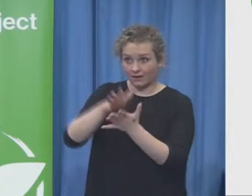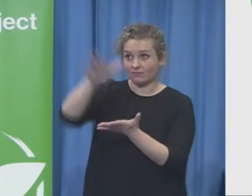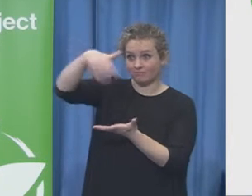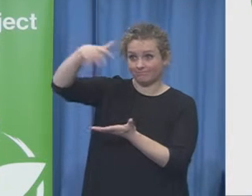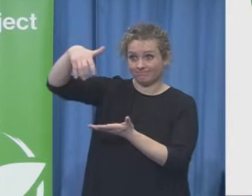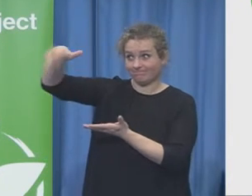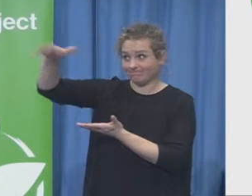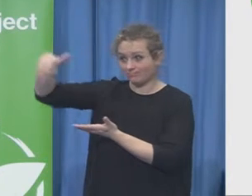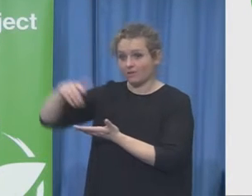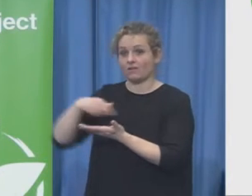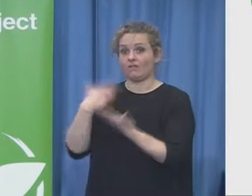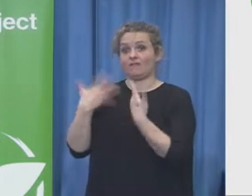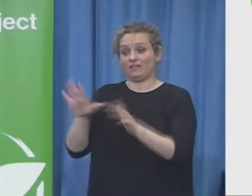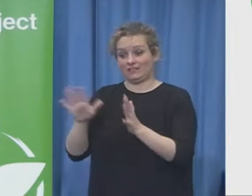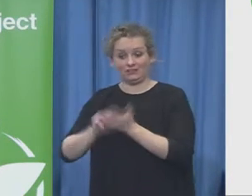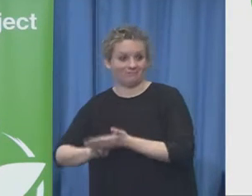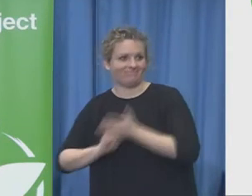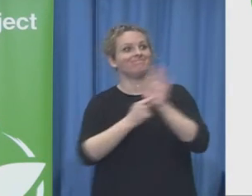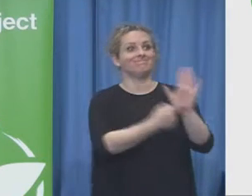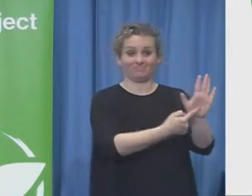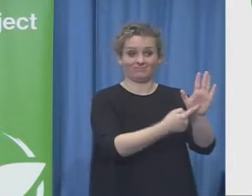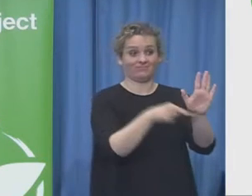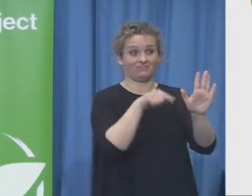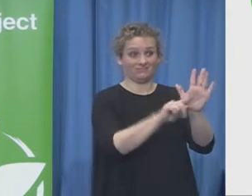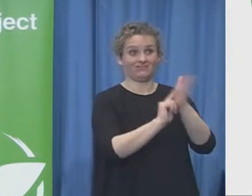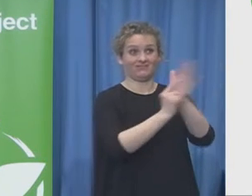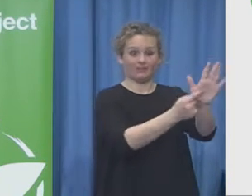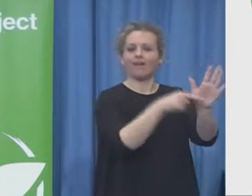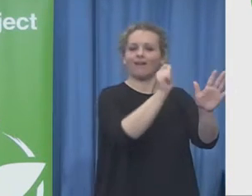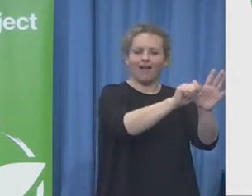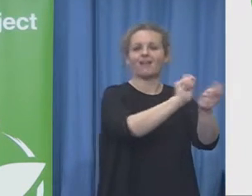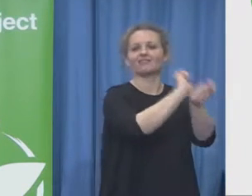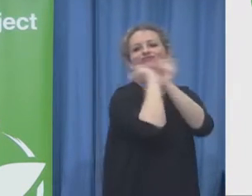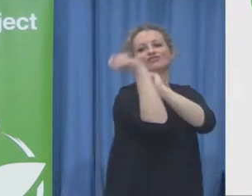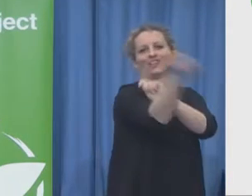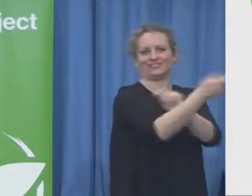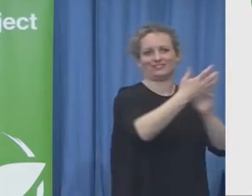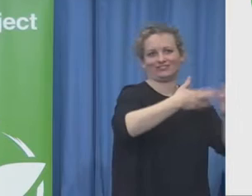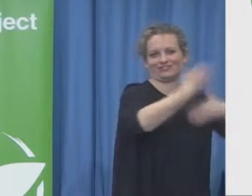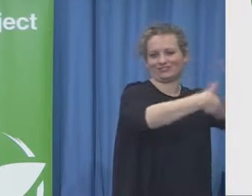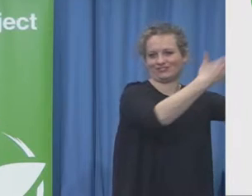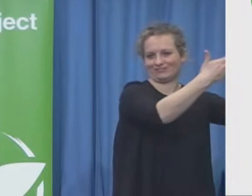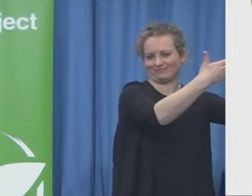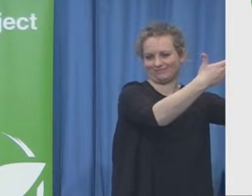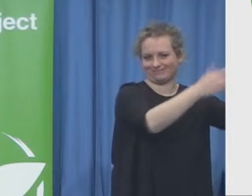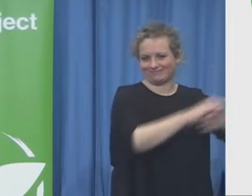What is emerging from this research data is really significant.